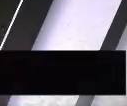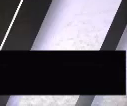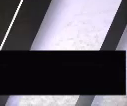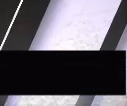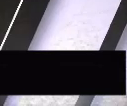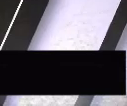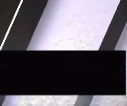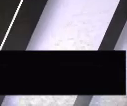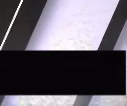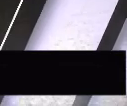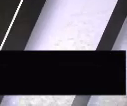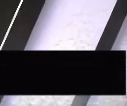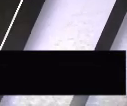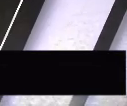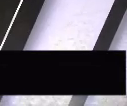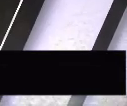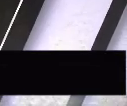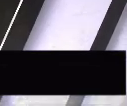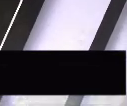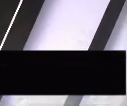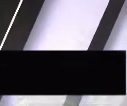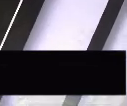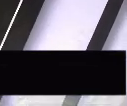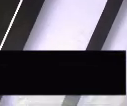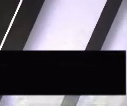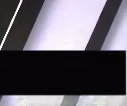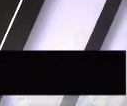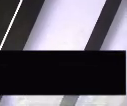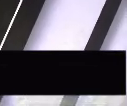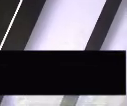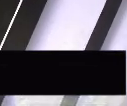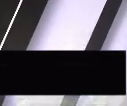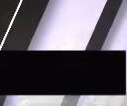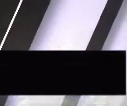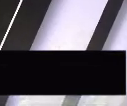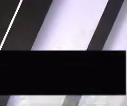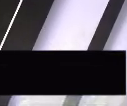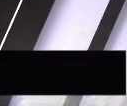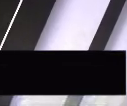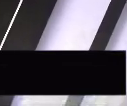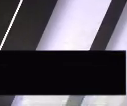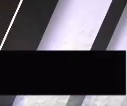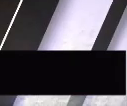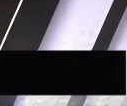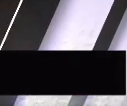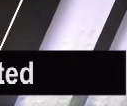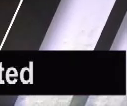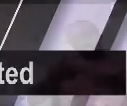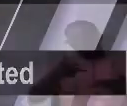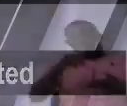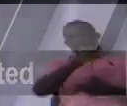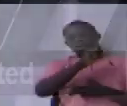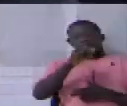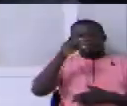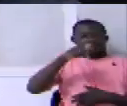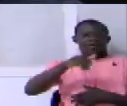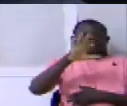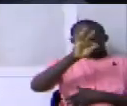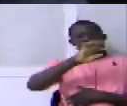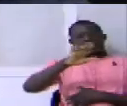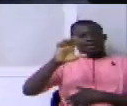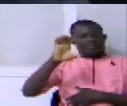say, una self for go made and go kontuna. All my work inside the country from April the 1st. All my for go cont. So you were there